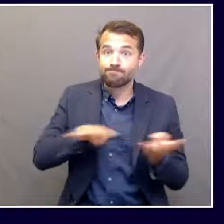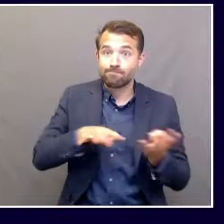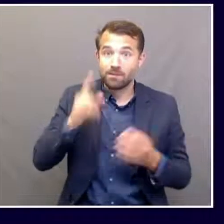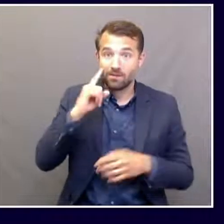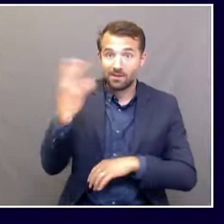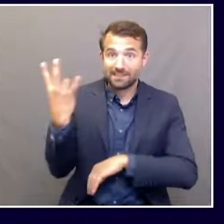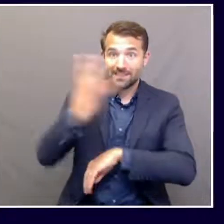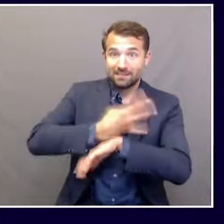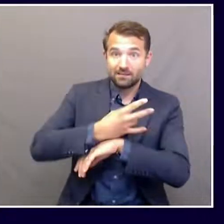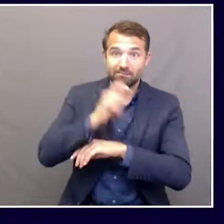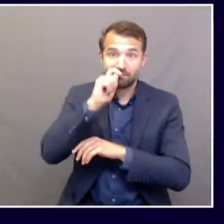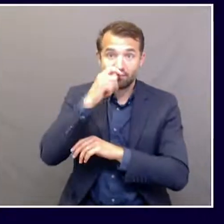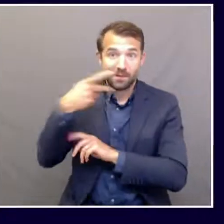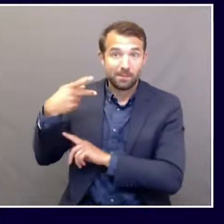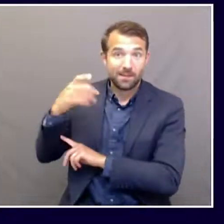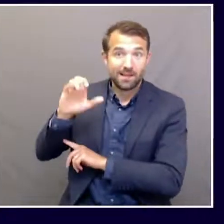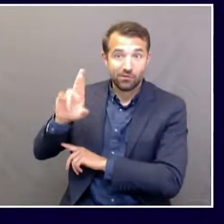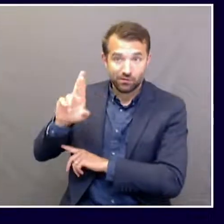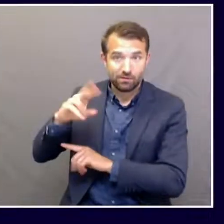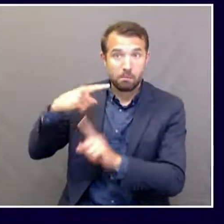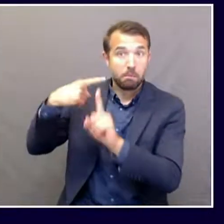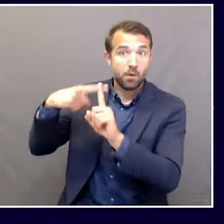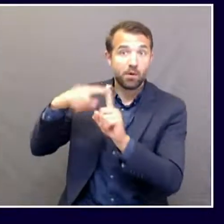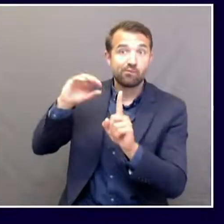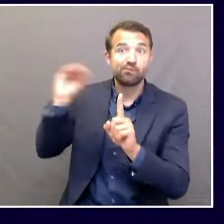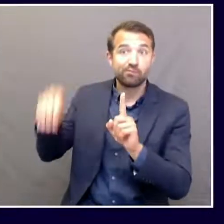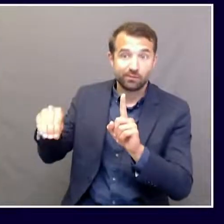test positivity rate stands at